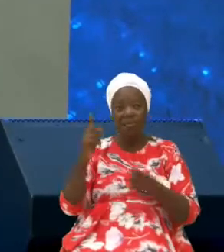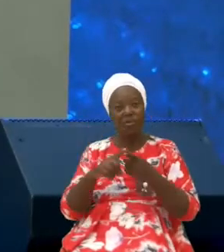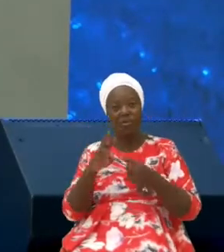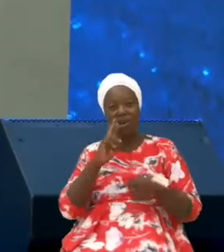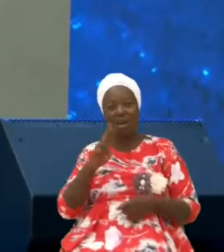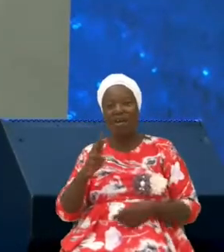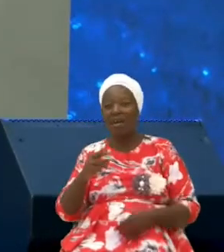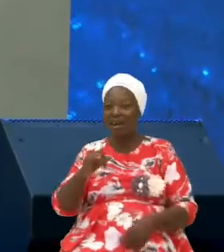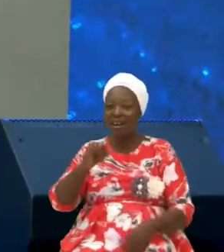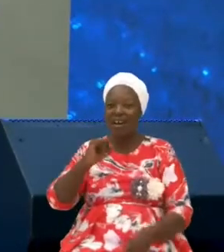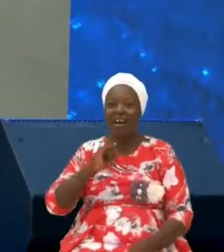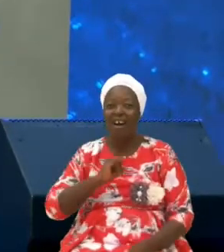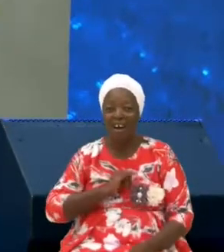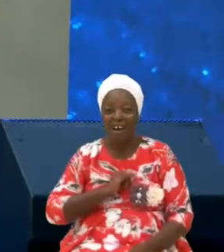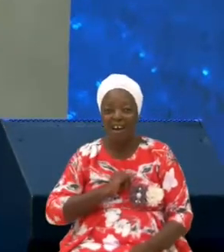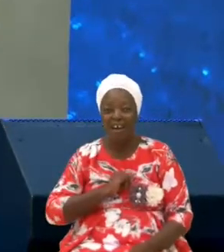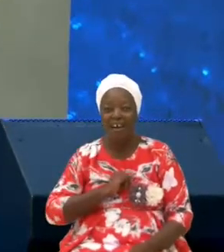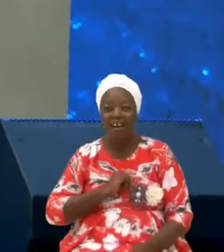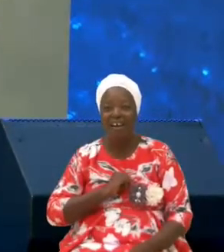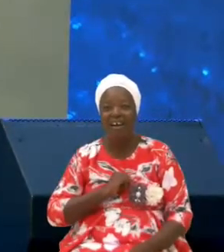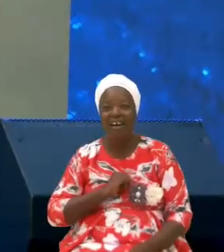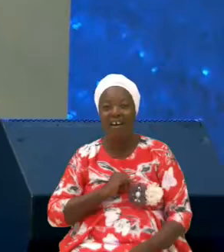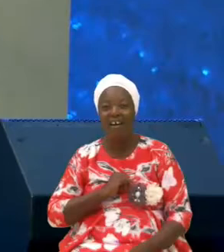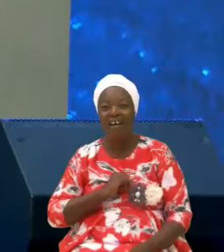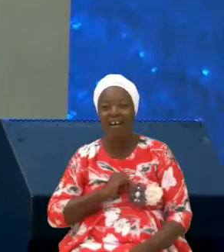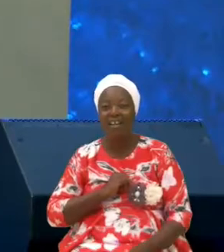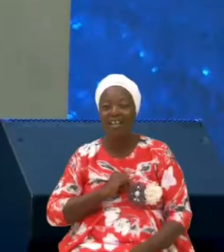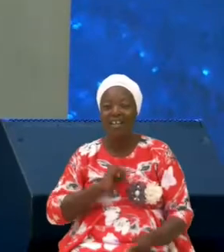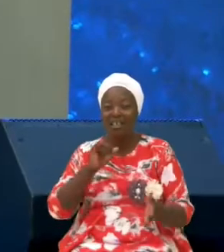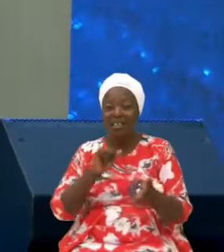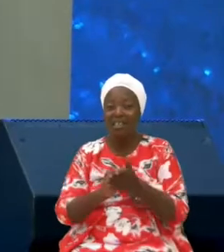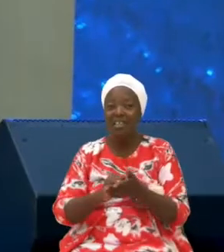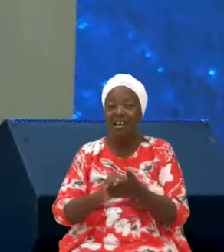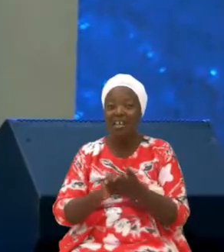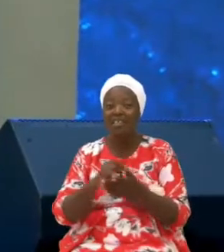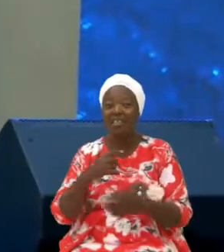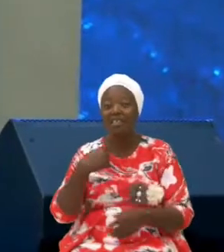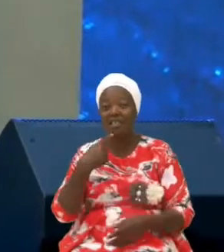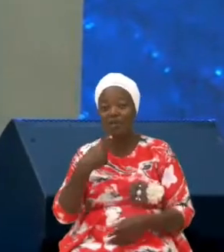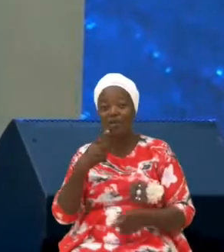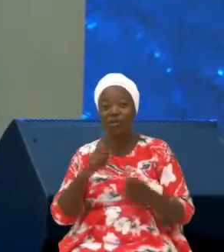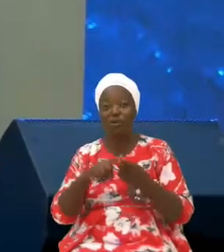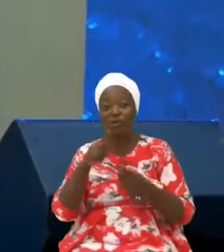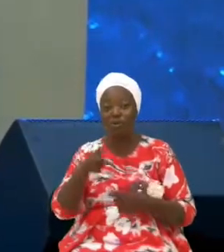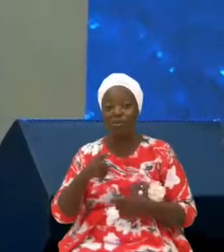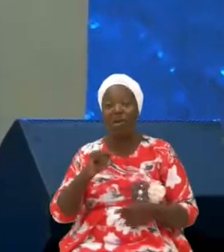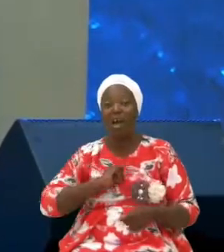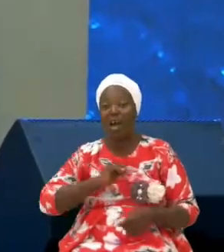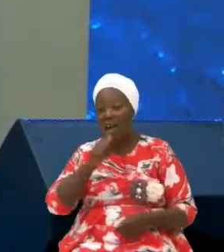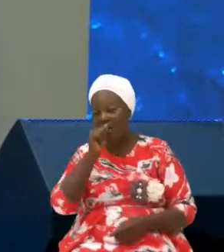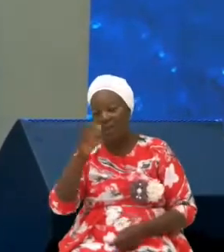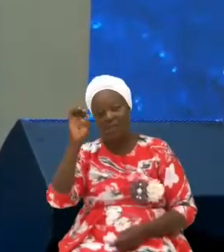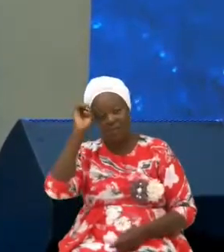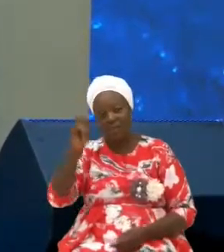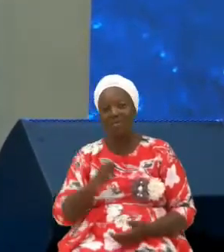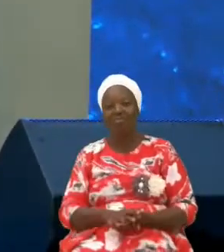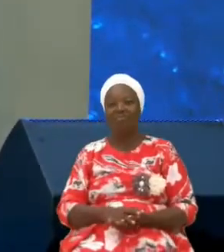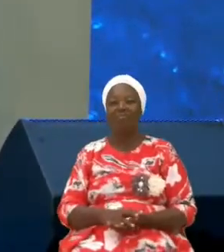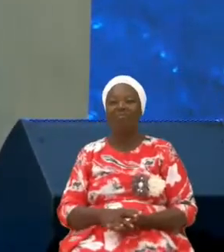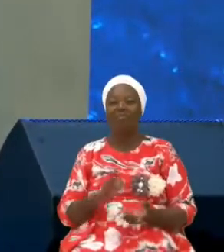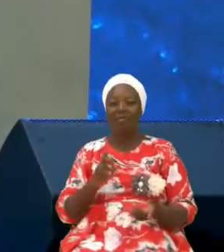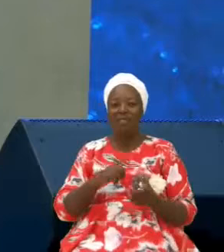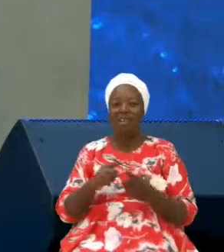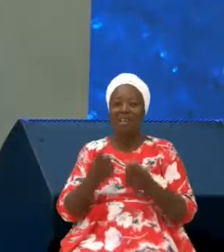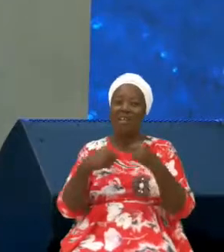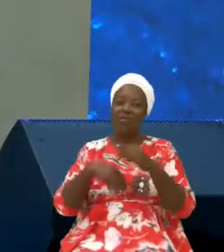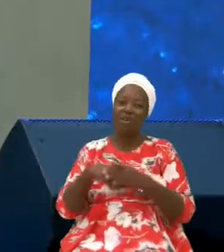In verse 26, Jesus saith unto her, I that speak unto thee, I